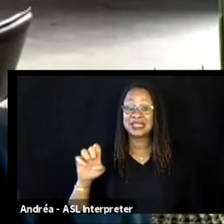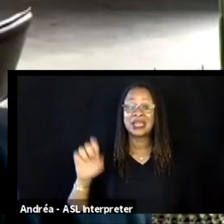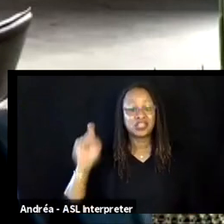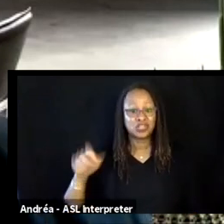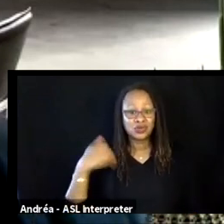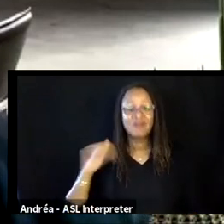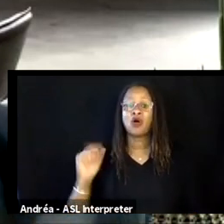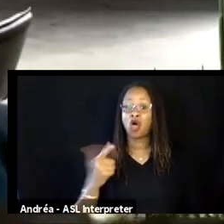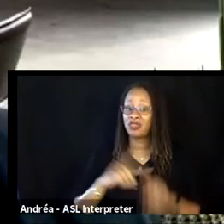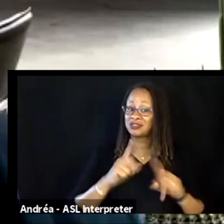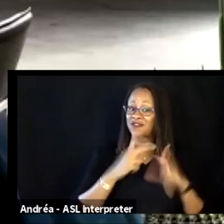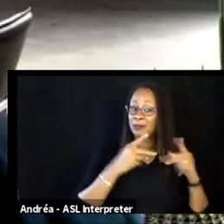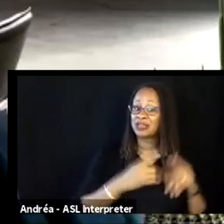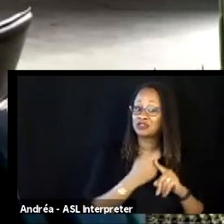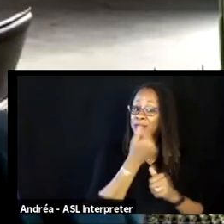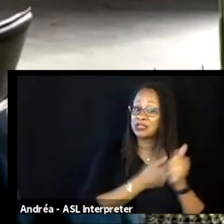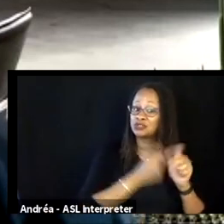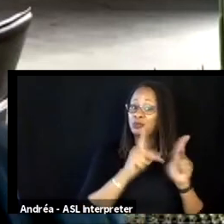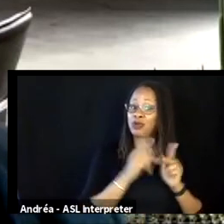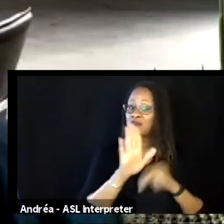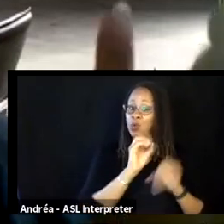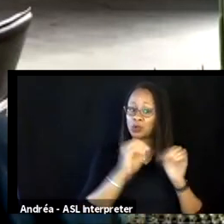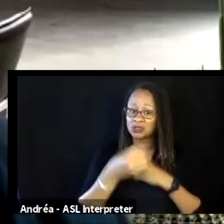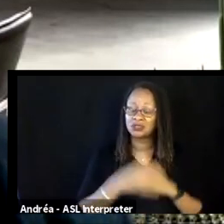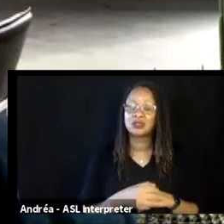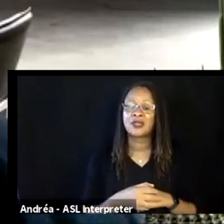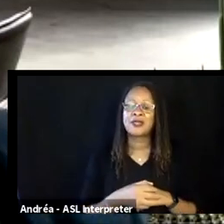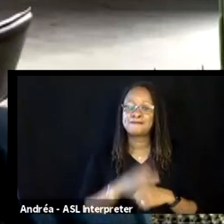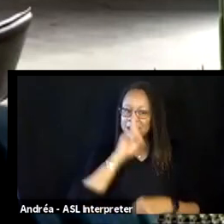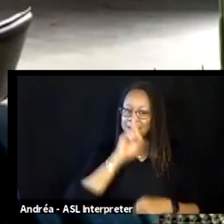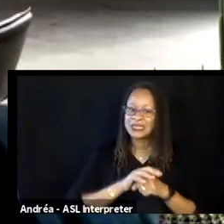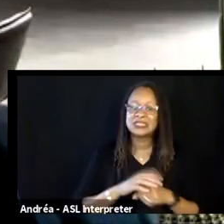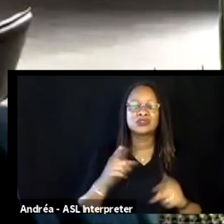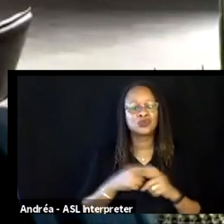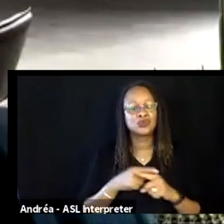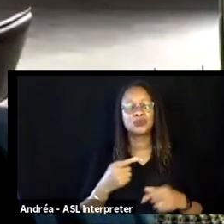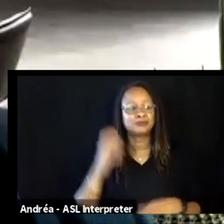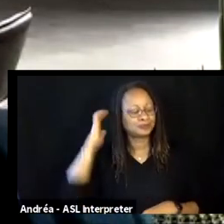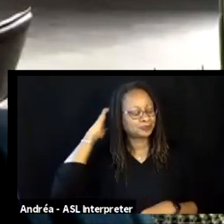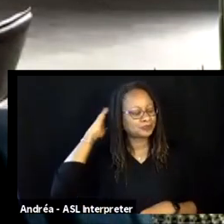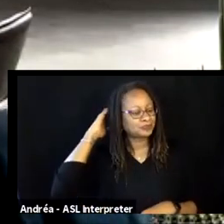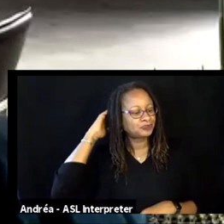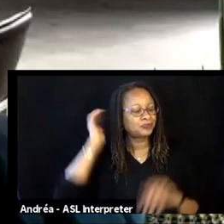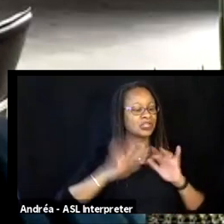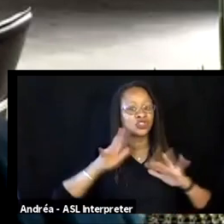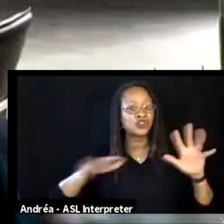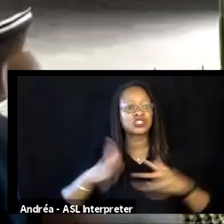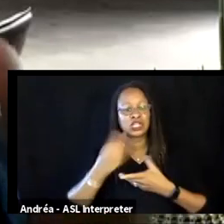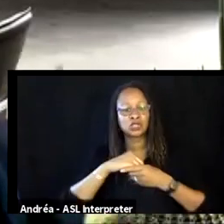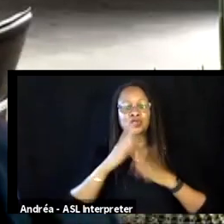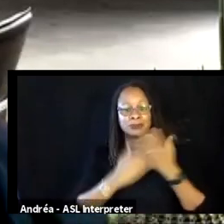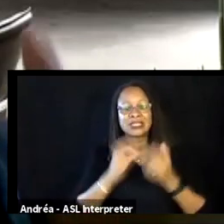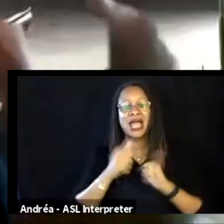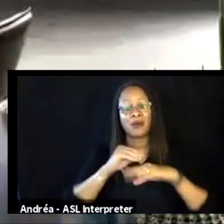different players from every part of your organization commit to the diversity inclusion piece and how it